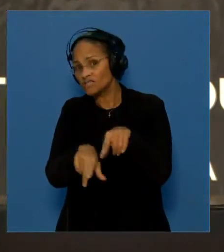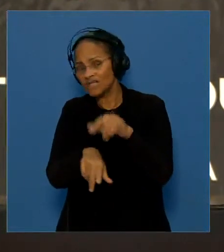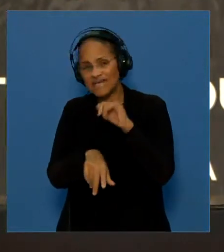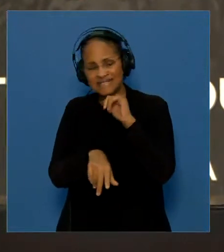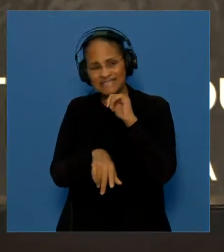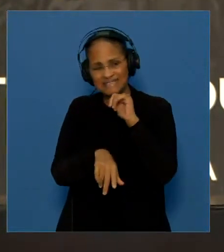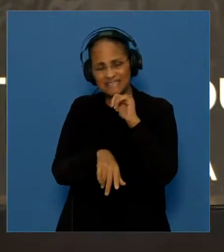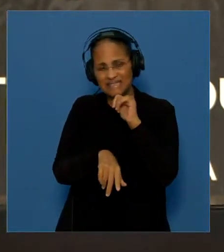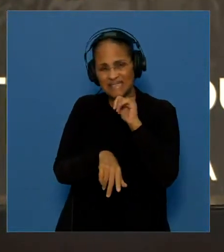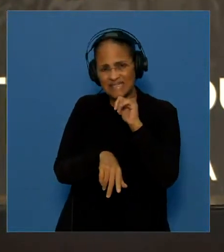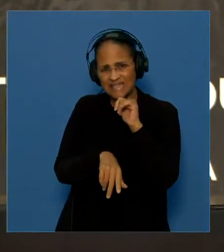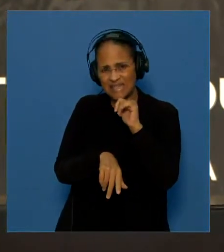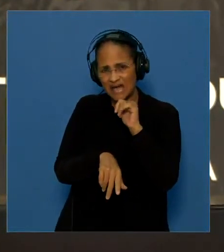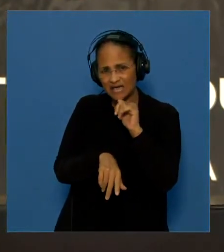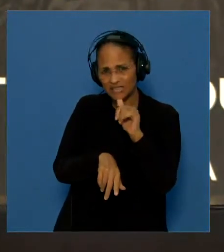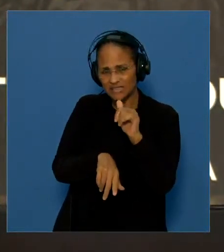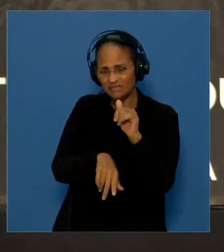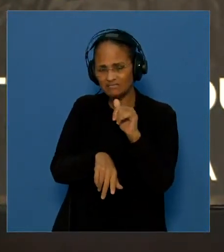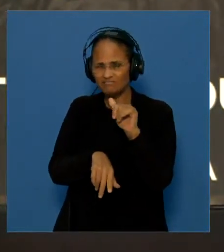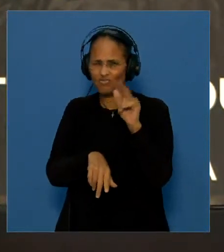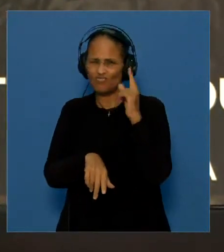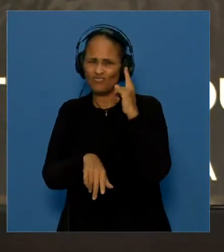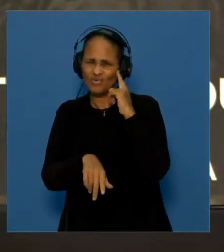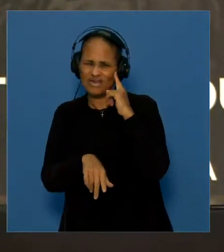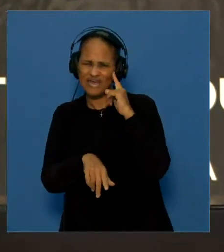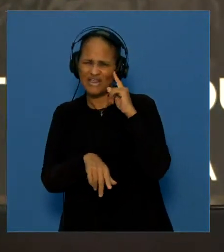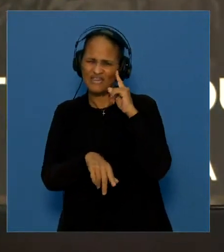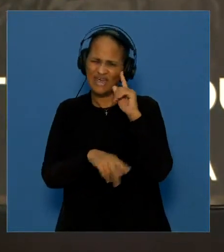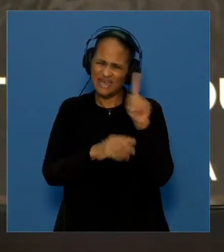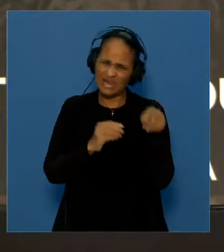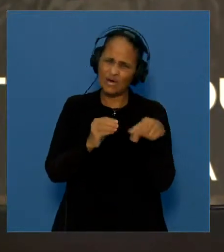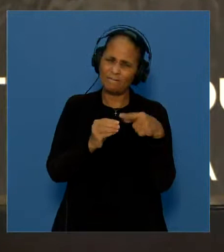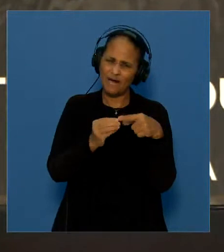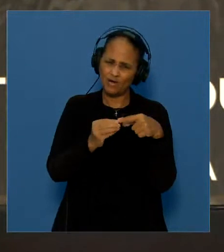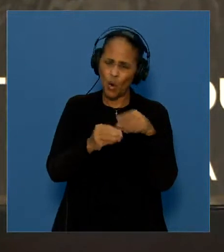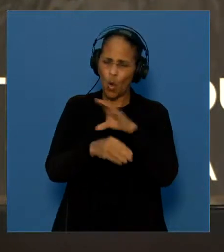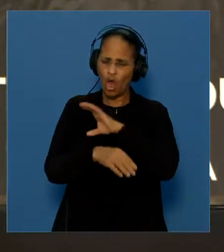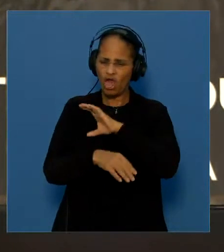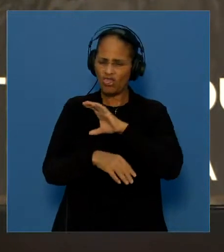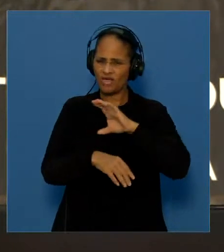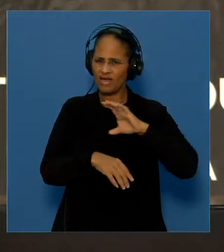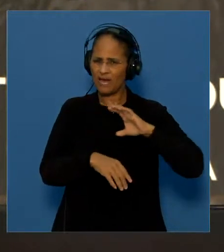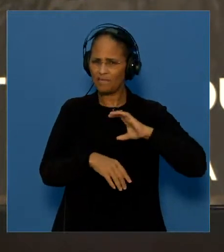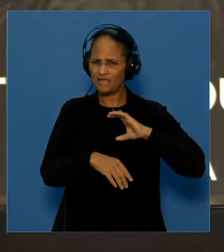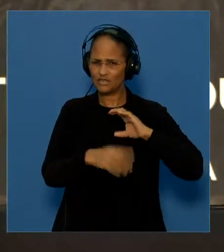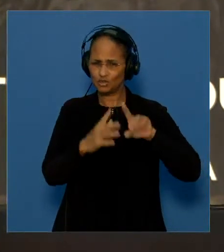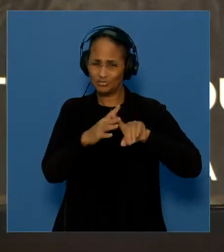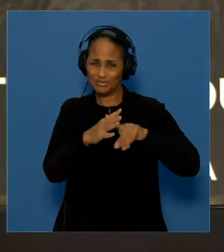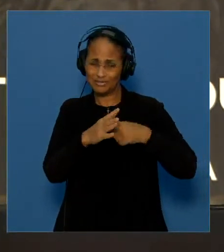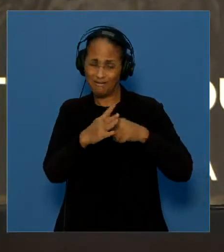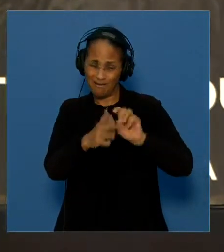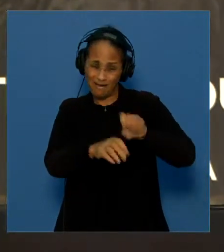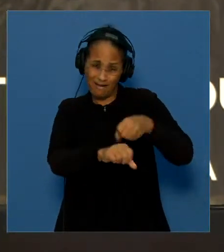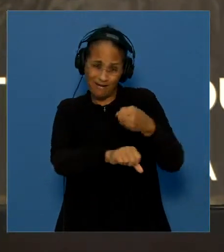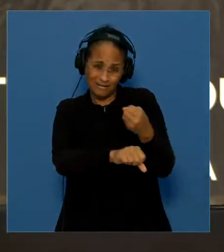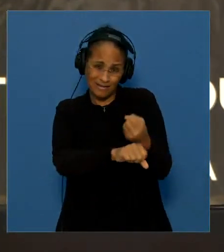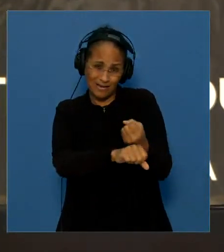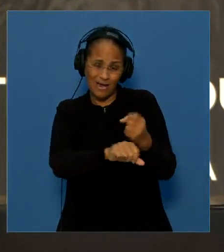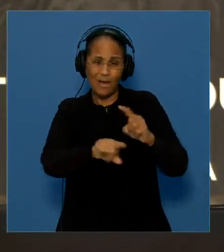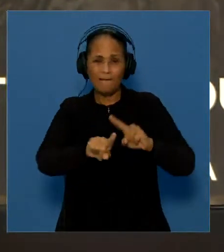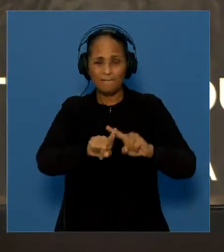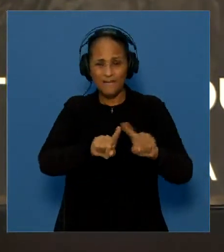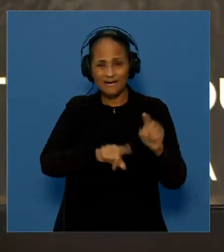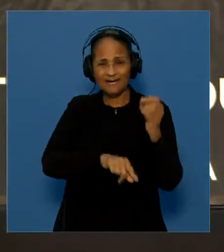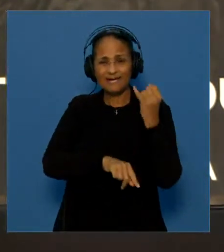in any view of mine or the view and wish or desire of the cabinet to implement such a lockdown. The fact is that with